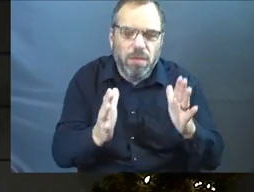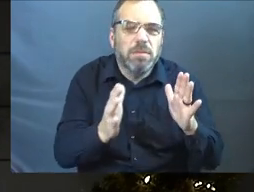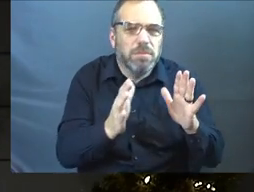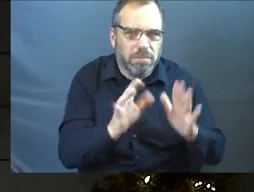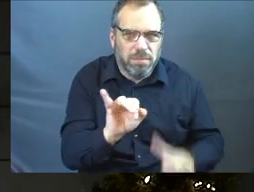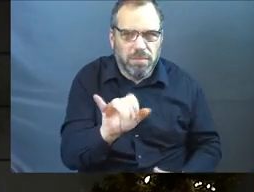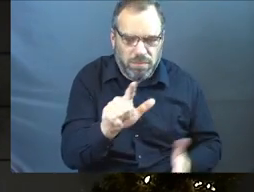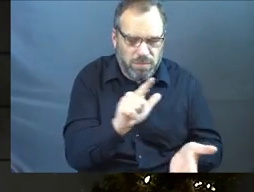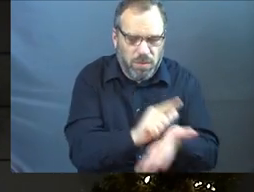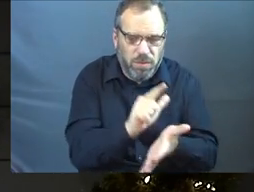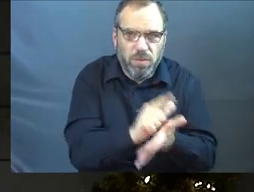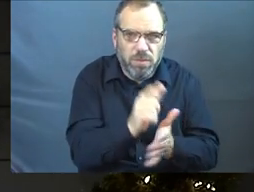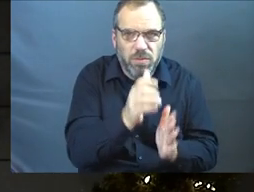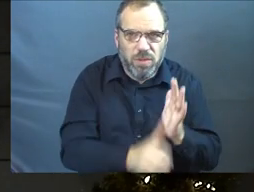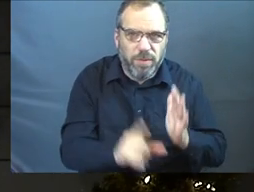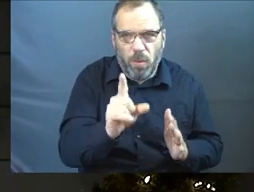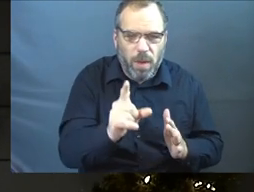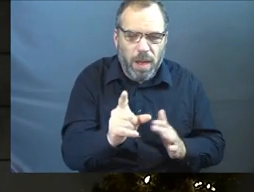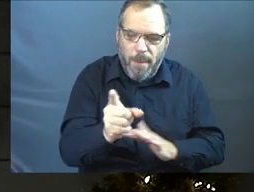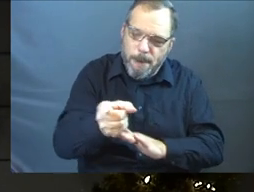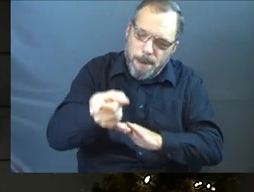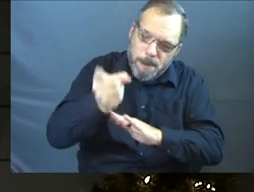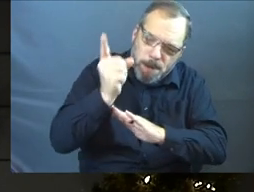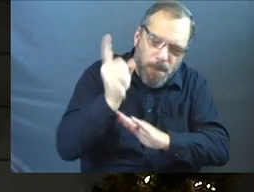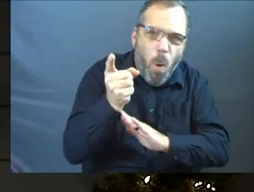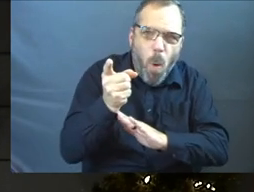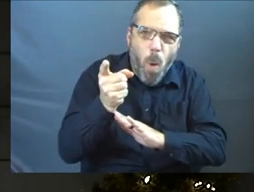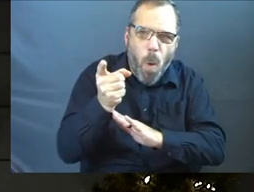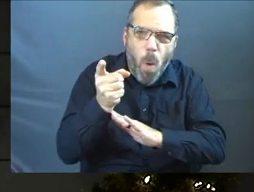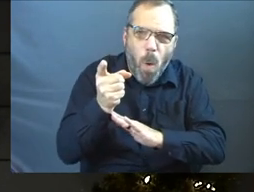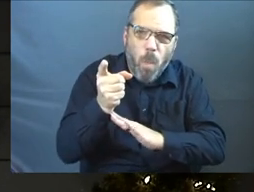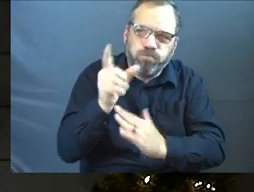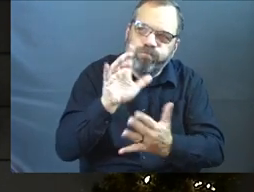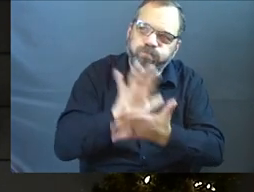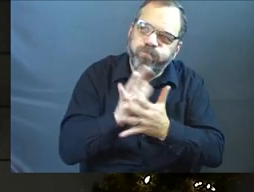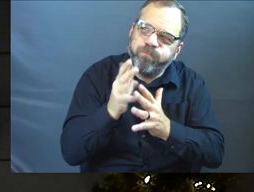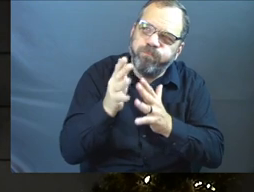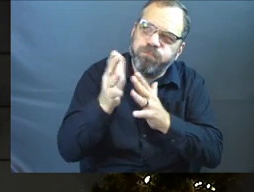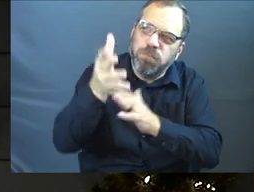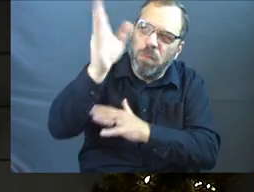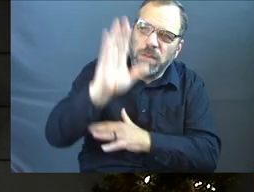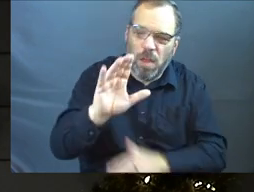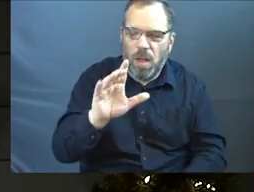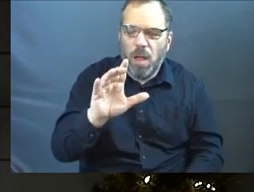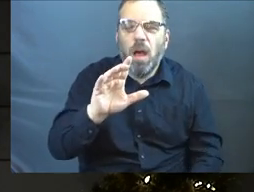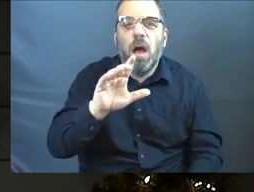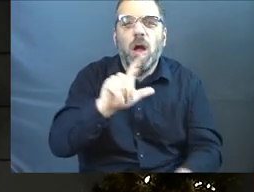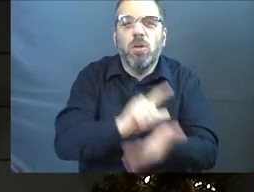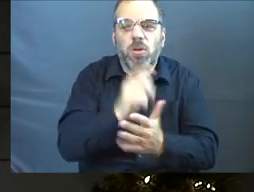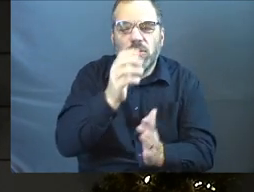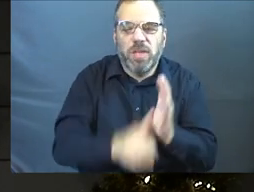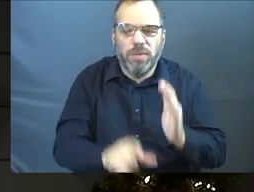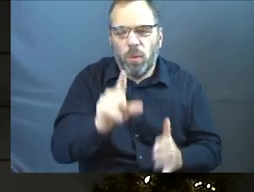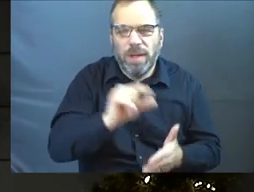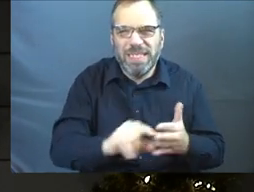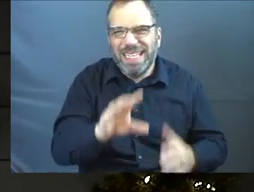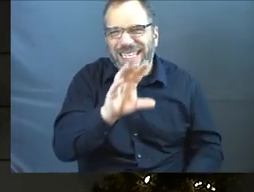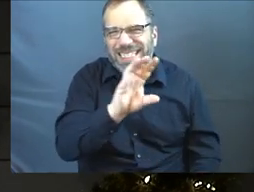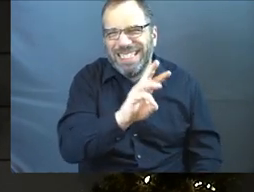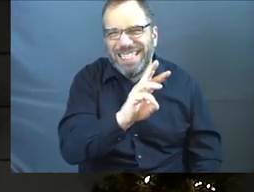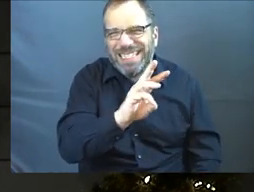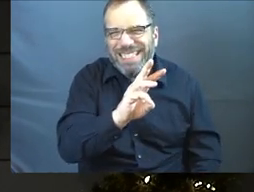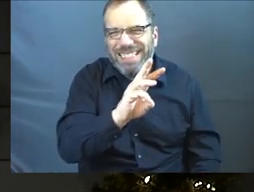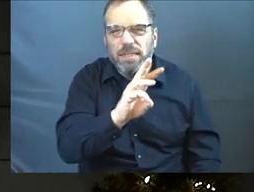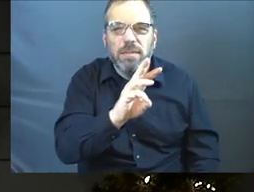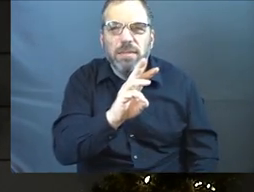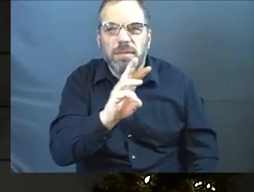Scripture. Scripture says that he immediately started praising God. Luke 1, 67 through 75. This is a big,